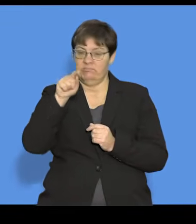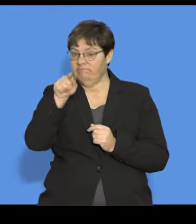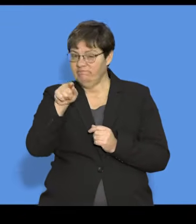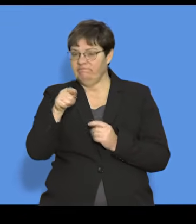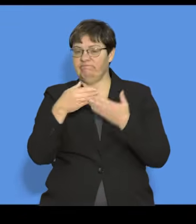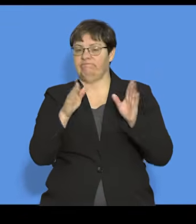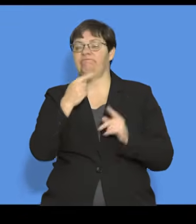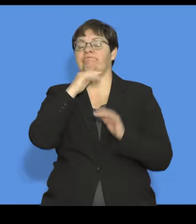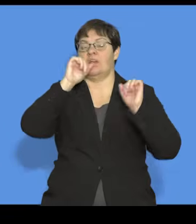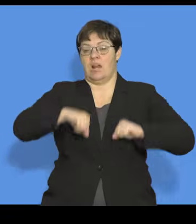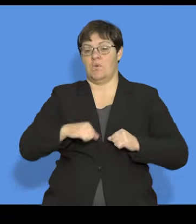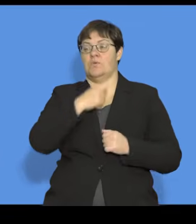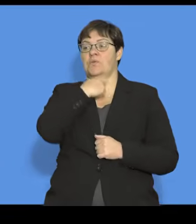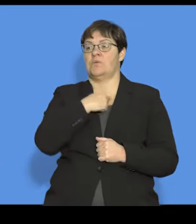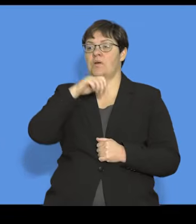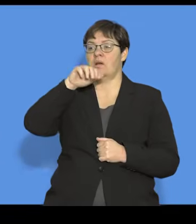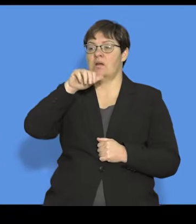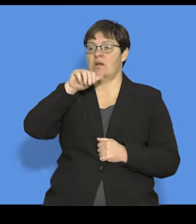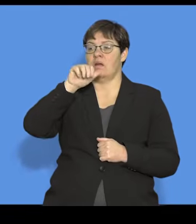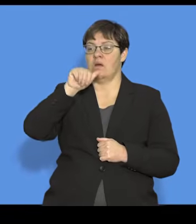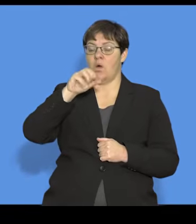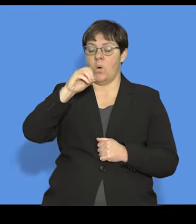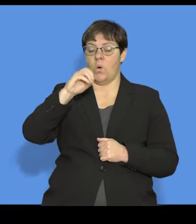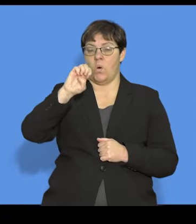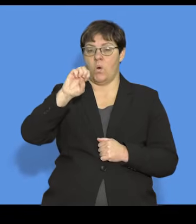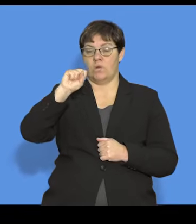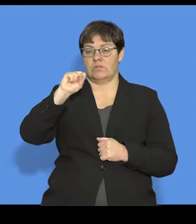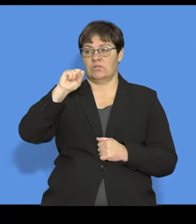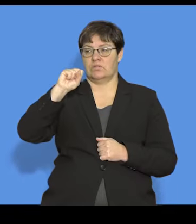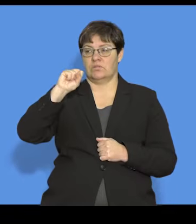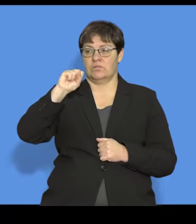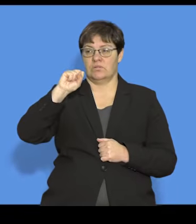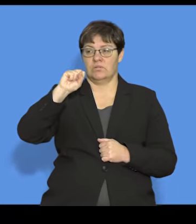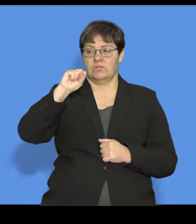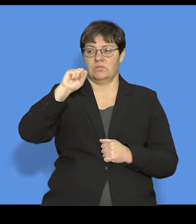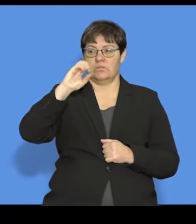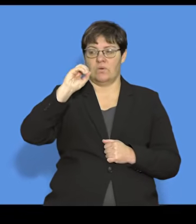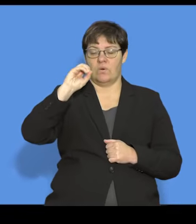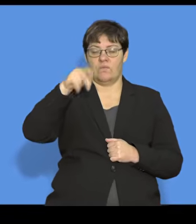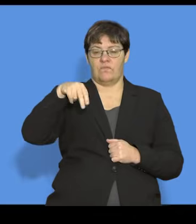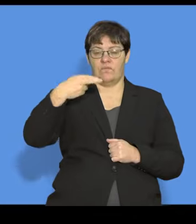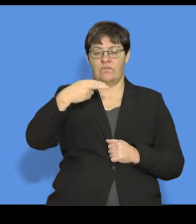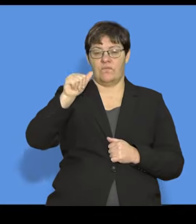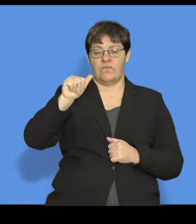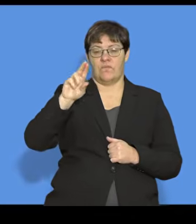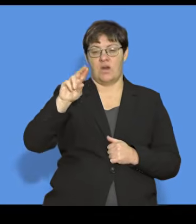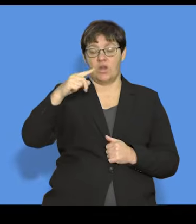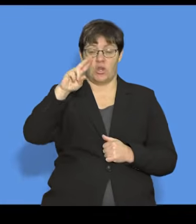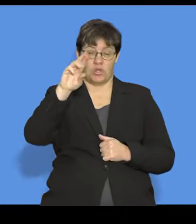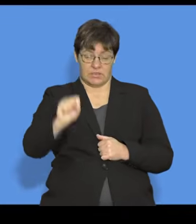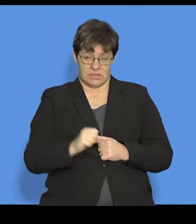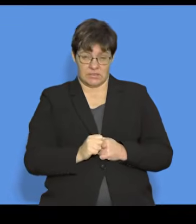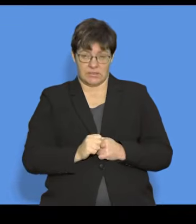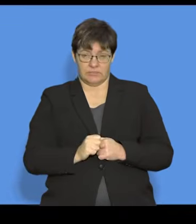for food to enter the esophagus. The esophagus is a tube that connects the mouth to